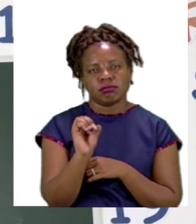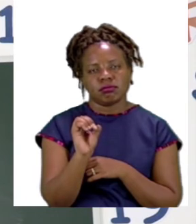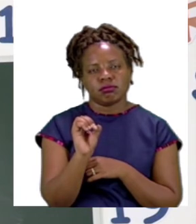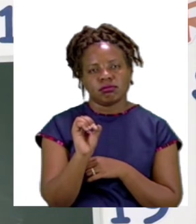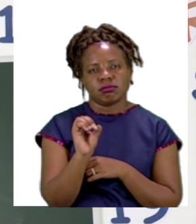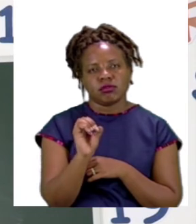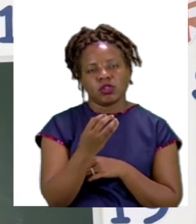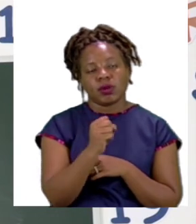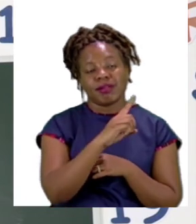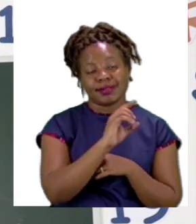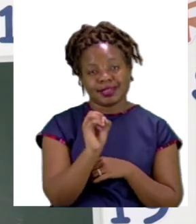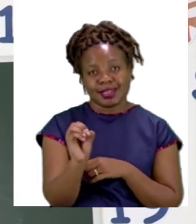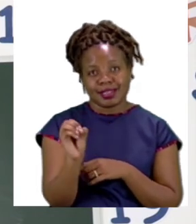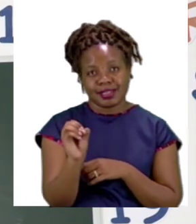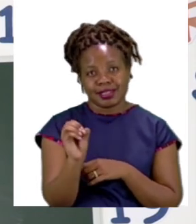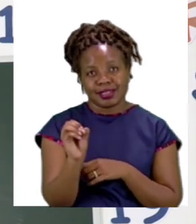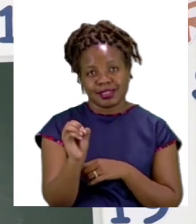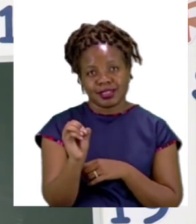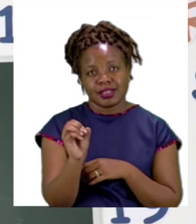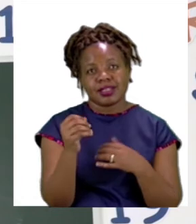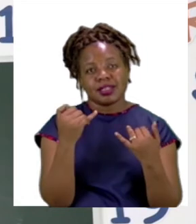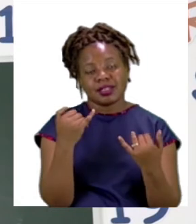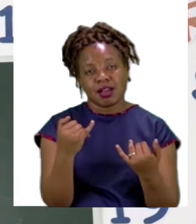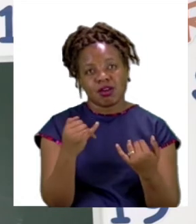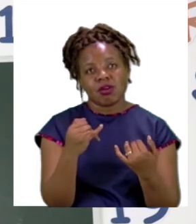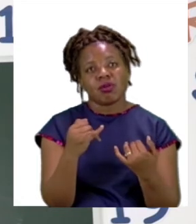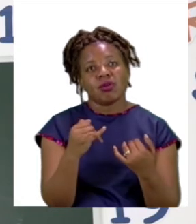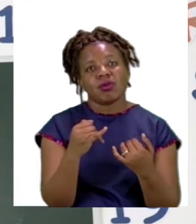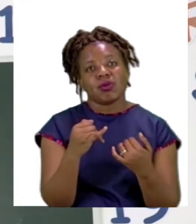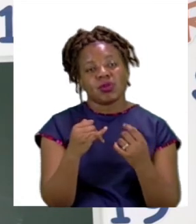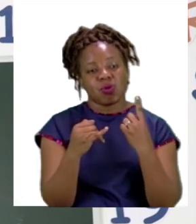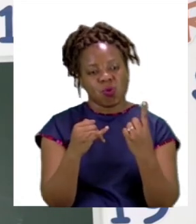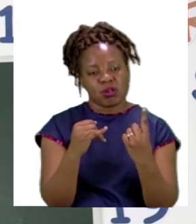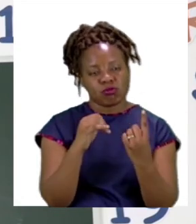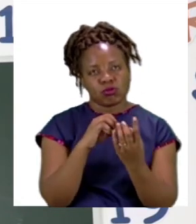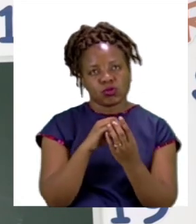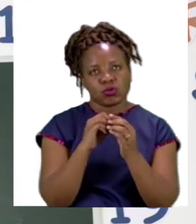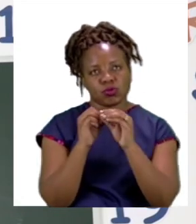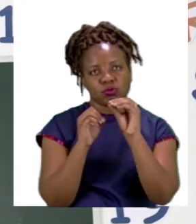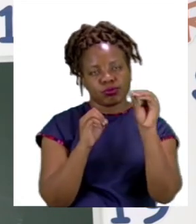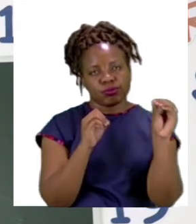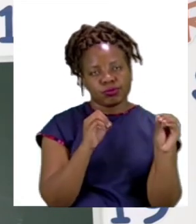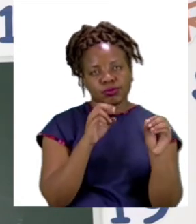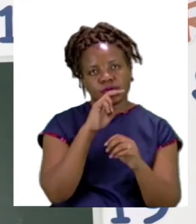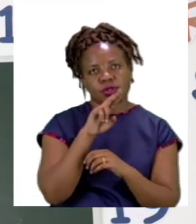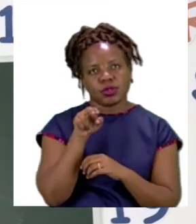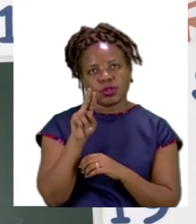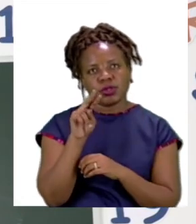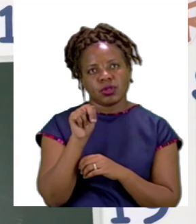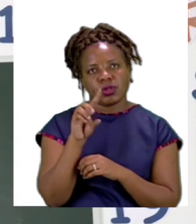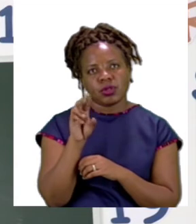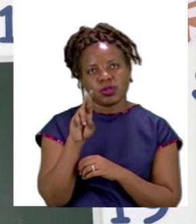is 10 and we took the first one to Grandpa Hundreds, that means we are only left with